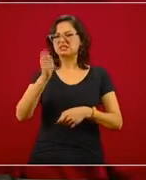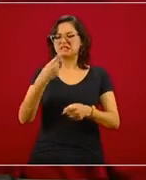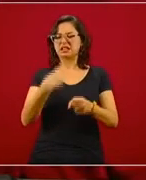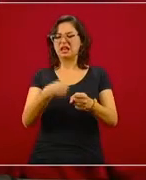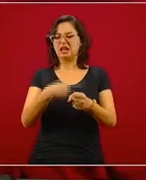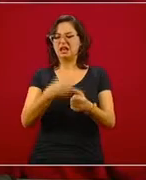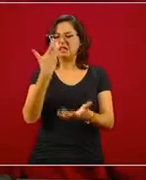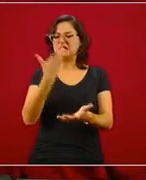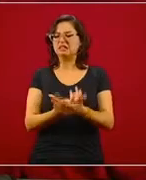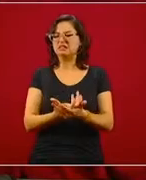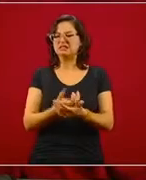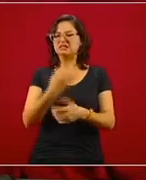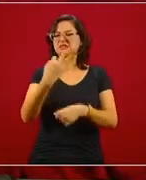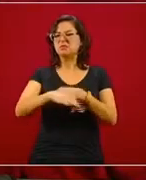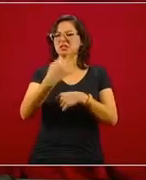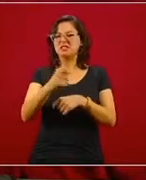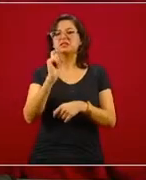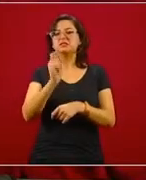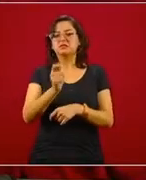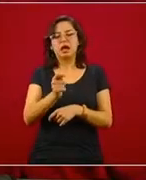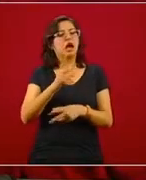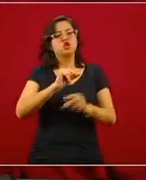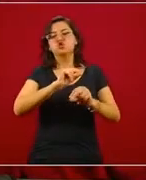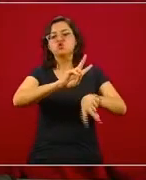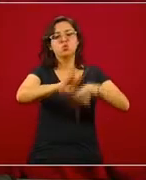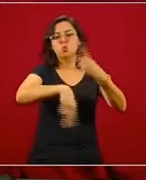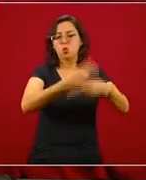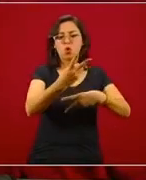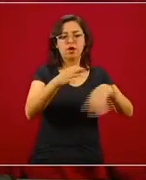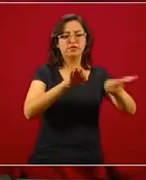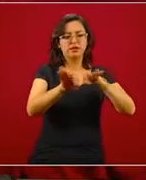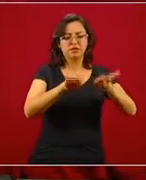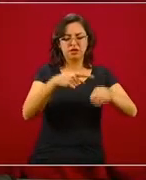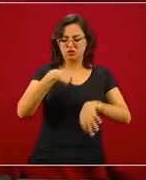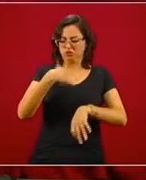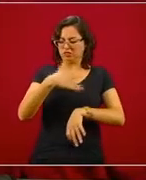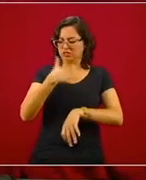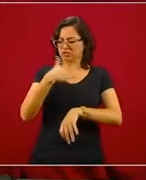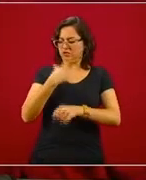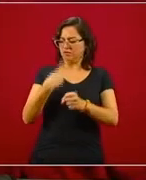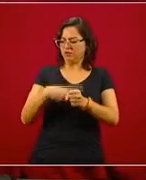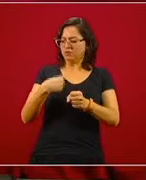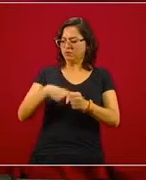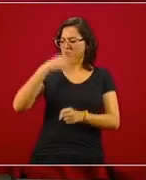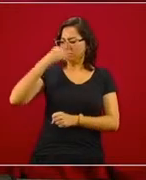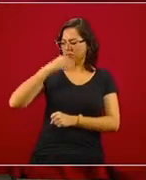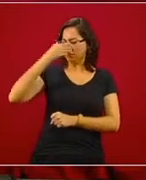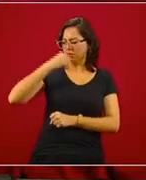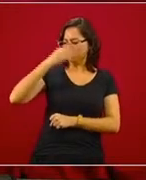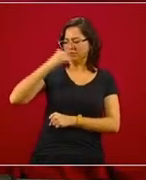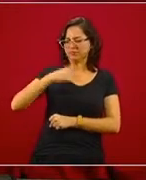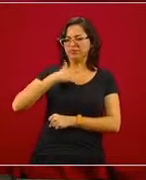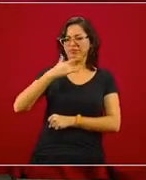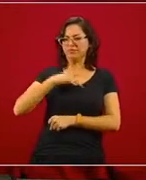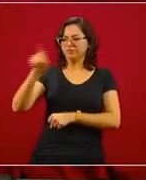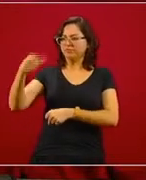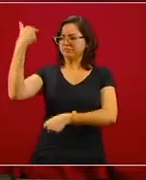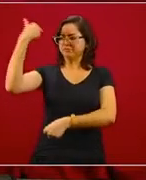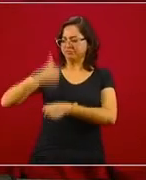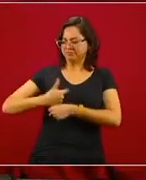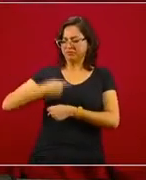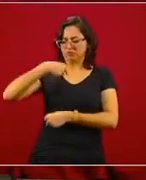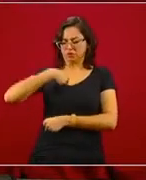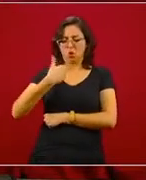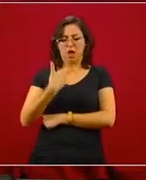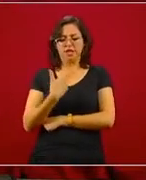are not maybe familiarized with this because you're not insured, this is a temporary disability for employment. If